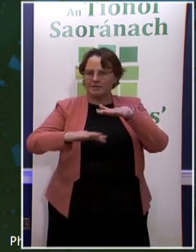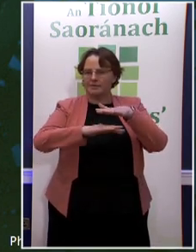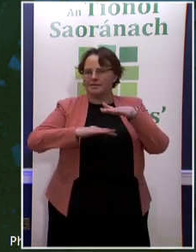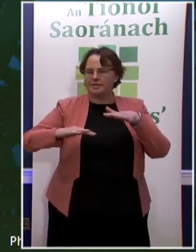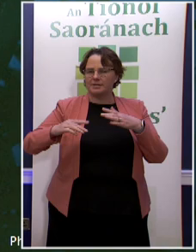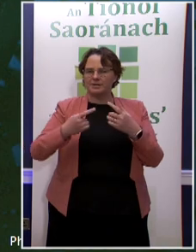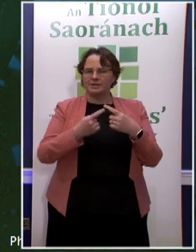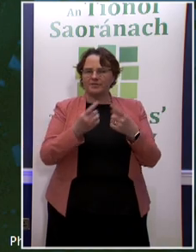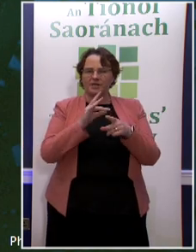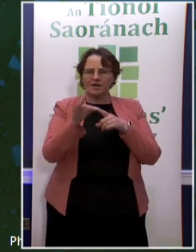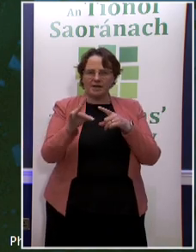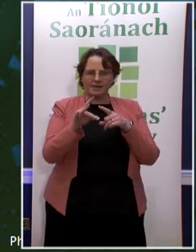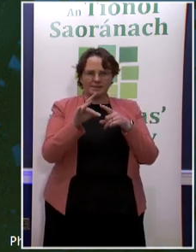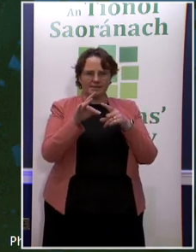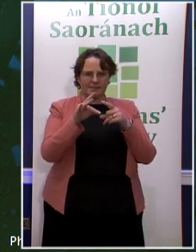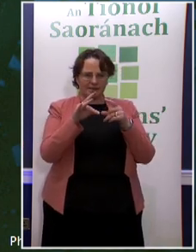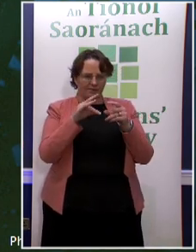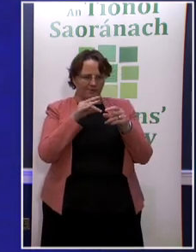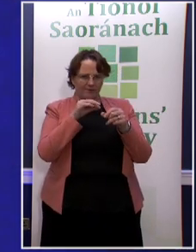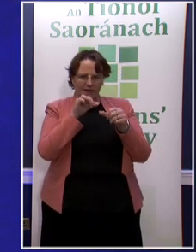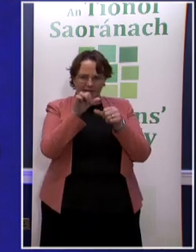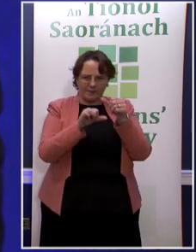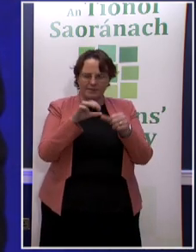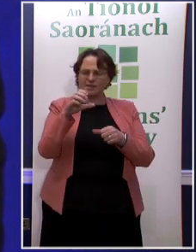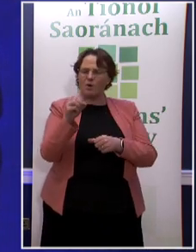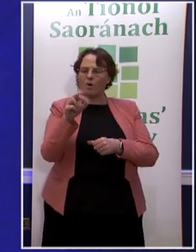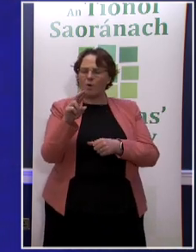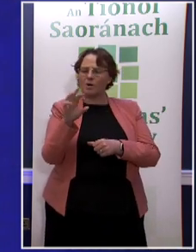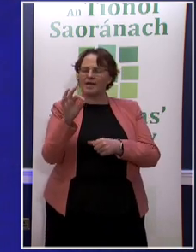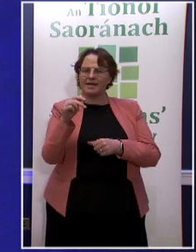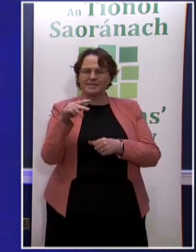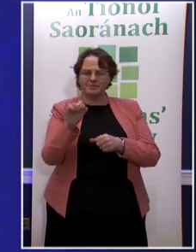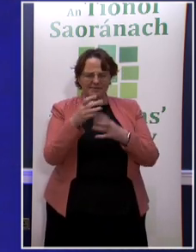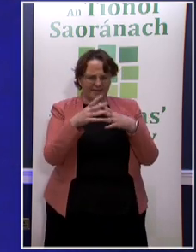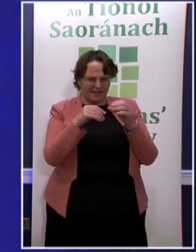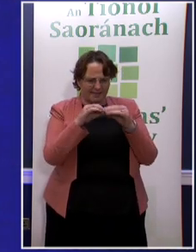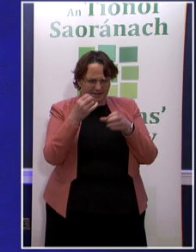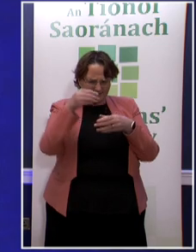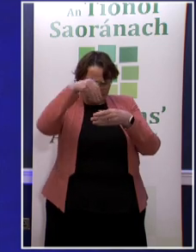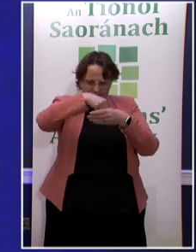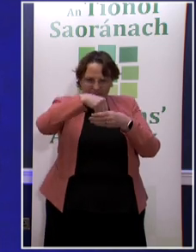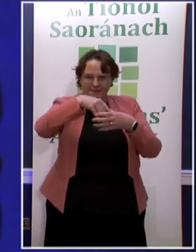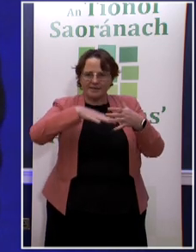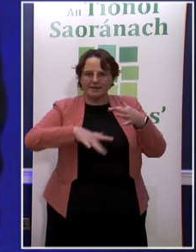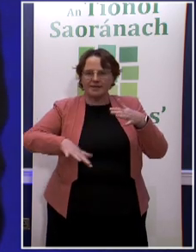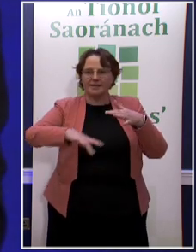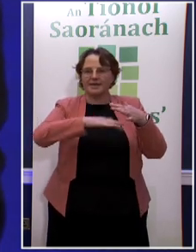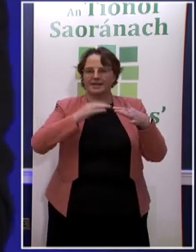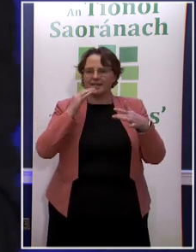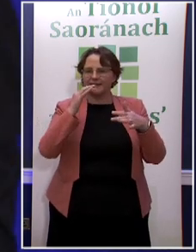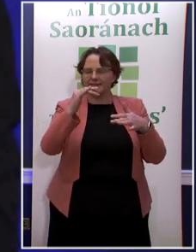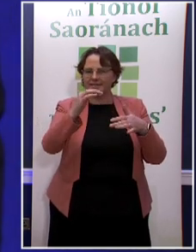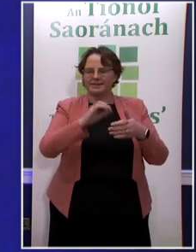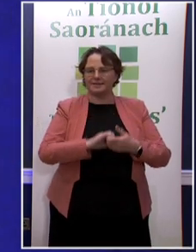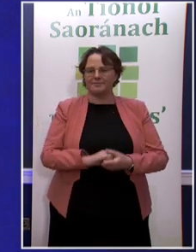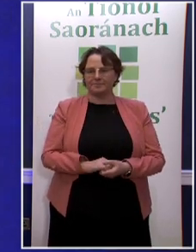fundamentally different kinds of organisms in the sea than there are in the land, all right? So at a fundamental level, the diversity is greater, although in terms of